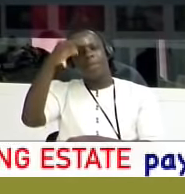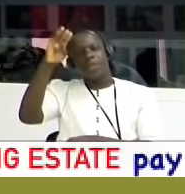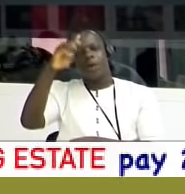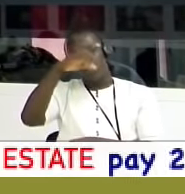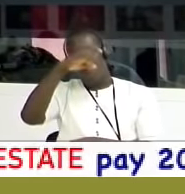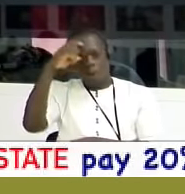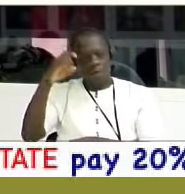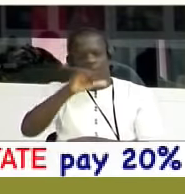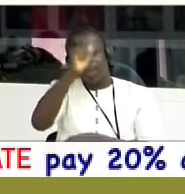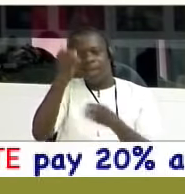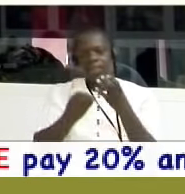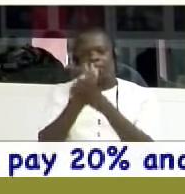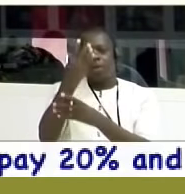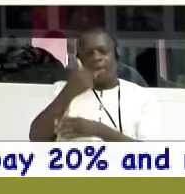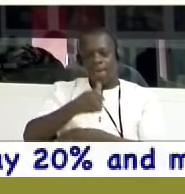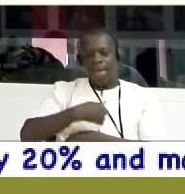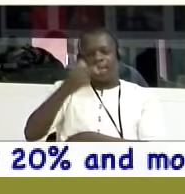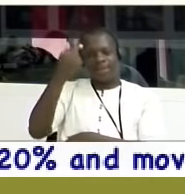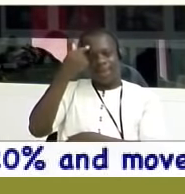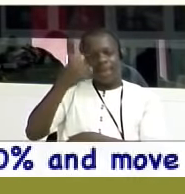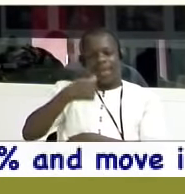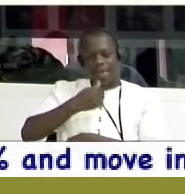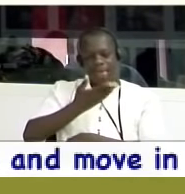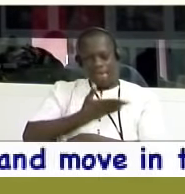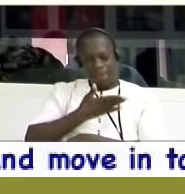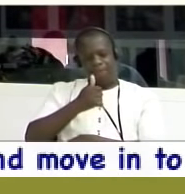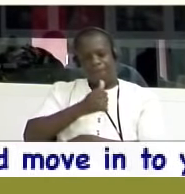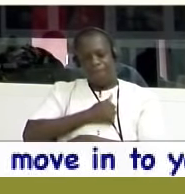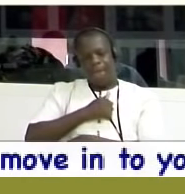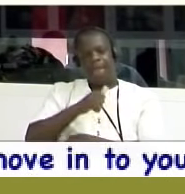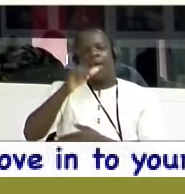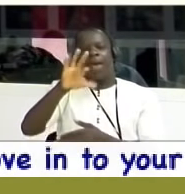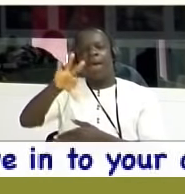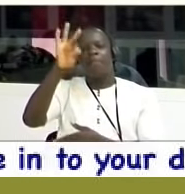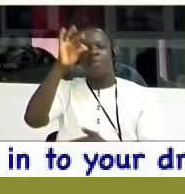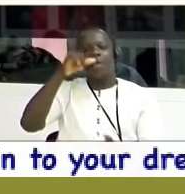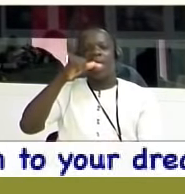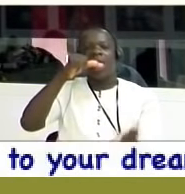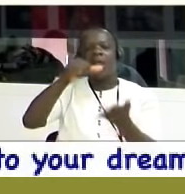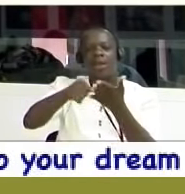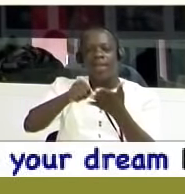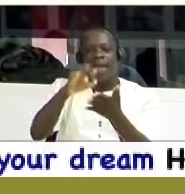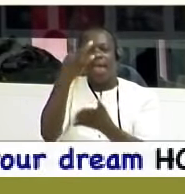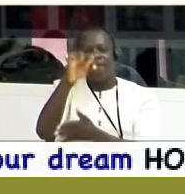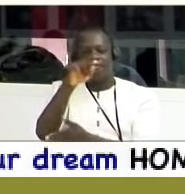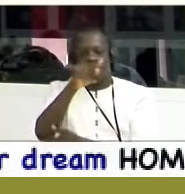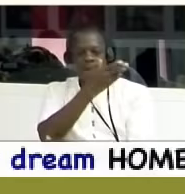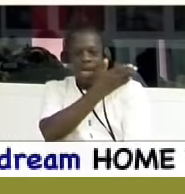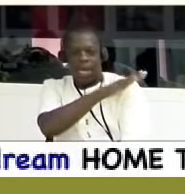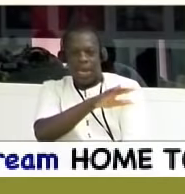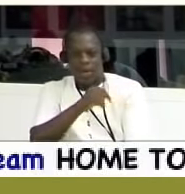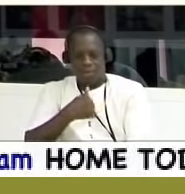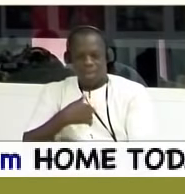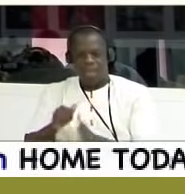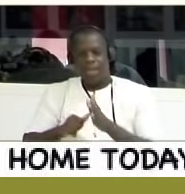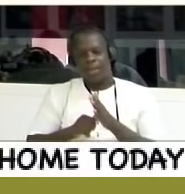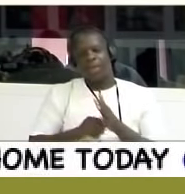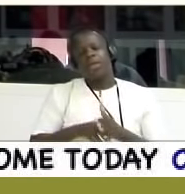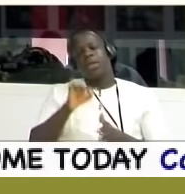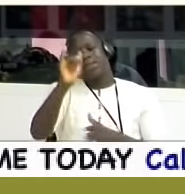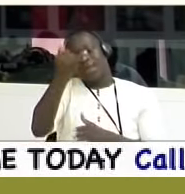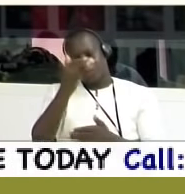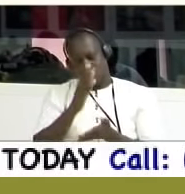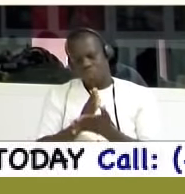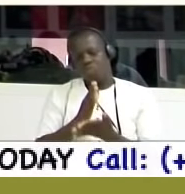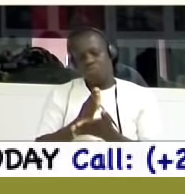I think I have my appointment letter, if you may allow, Deputy Lead Counsel. Yes, indeed. Please refer to it. This